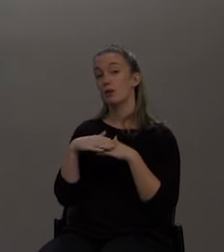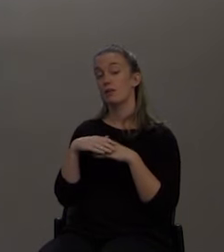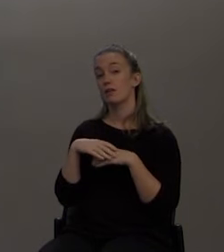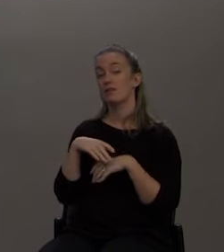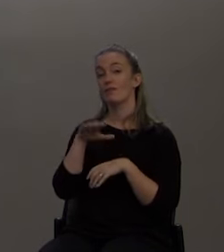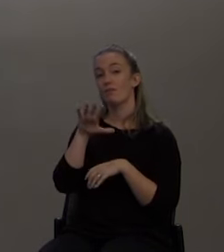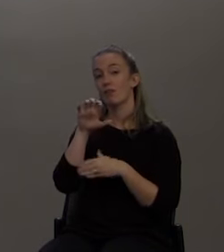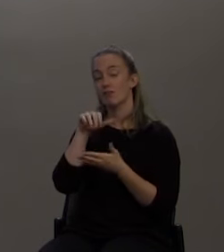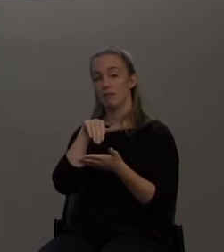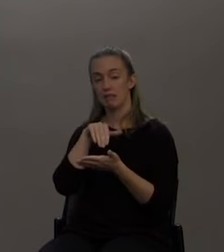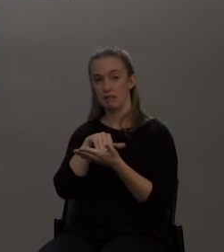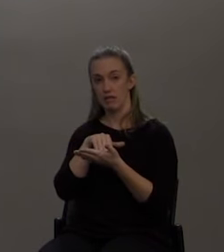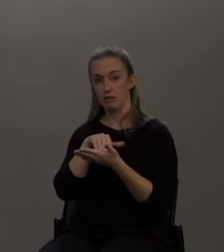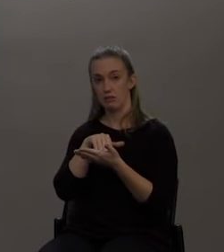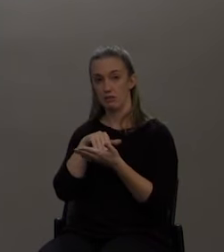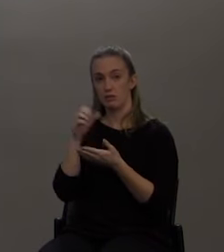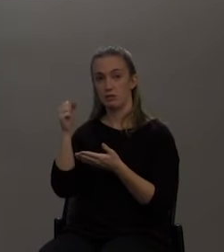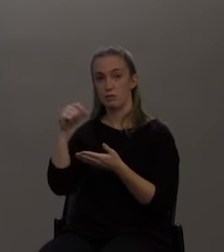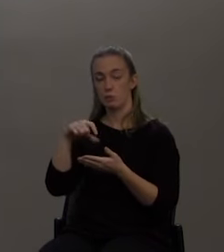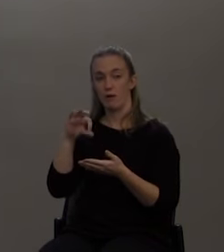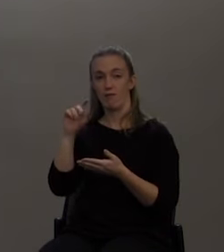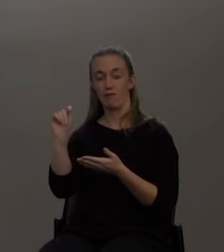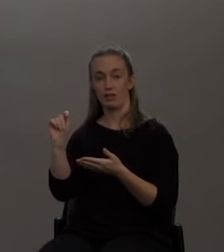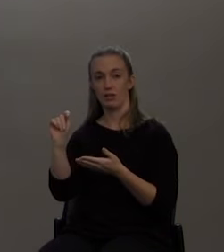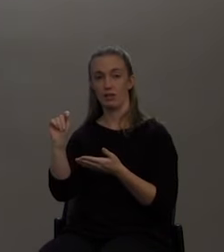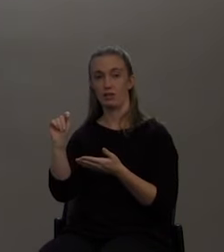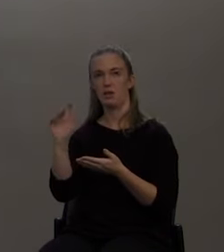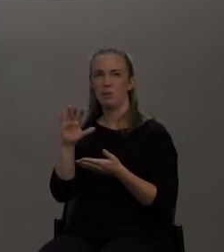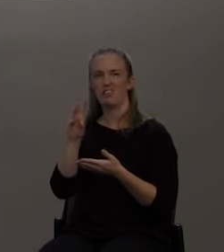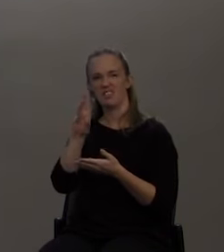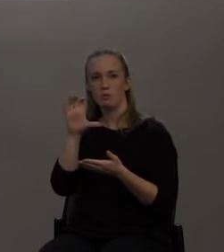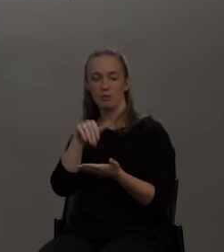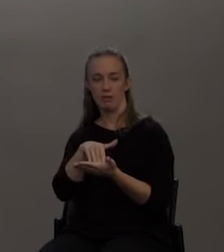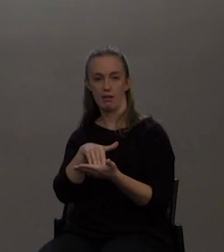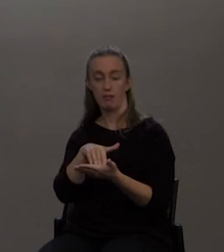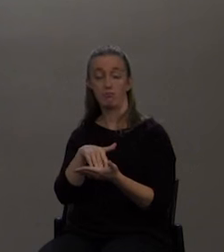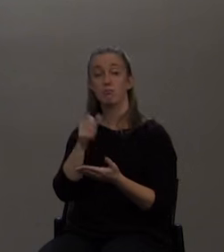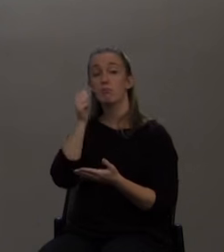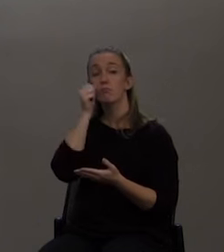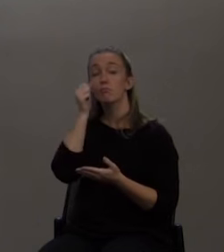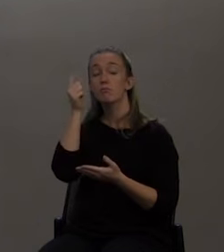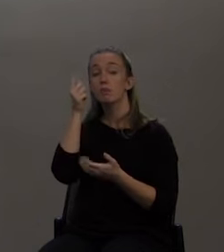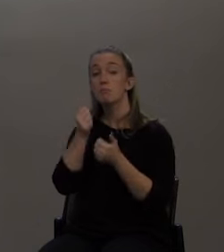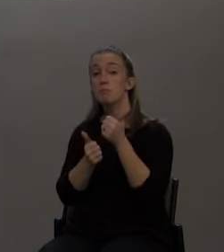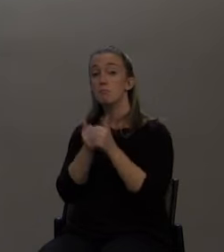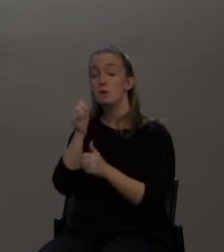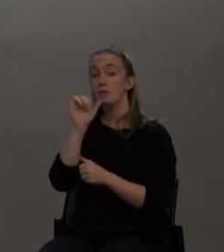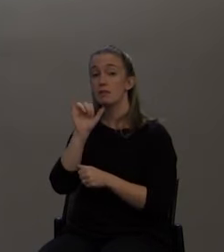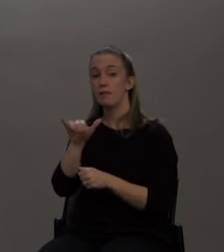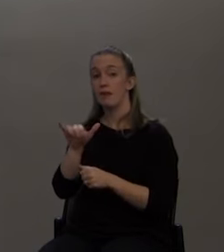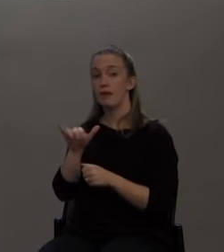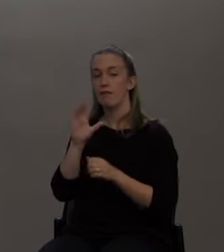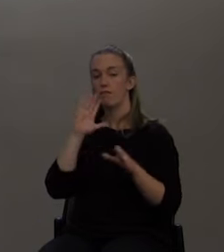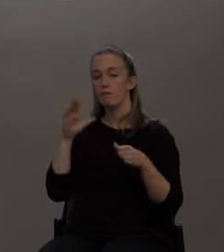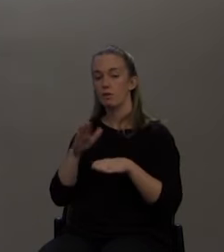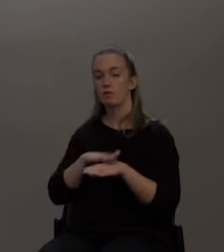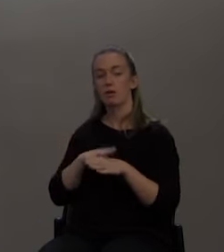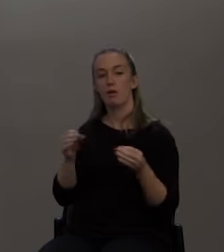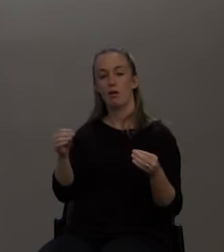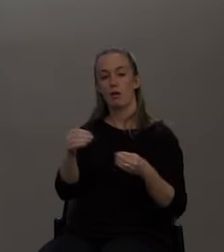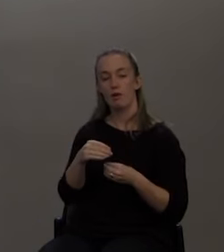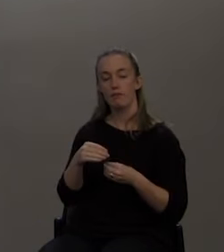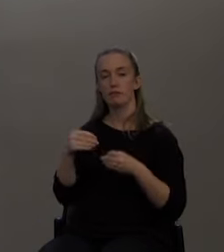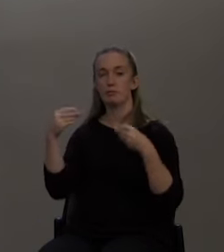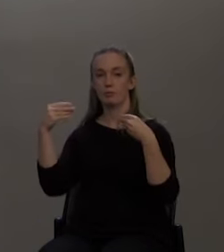feet, and or about 600,000 square feet, and most of it has been concentrated in office and